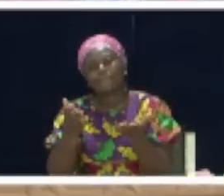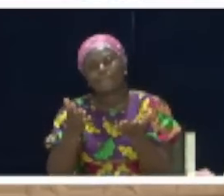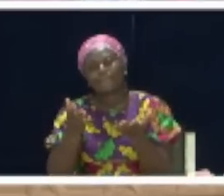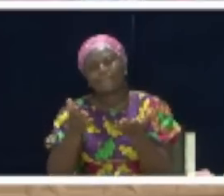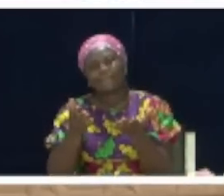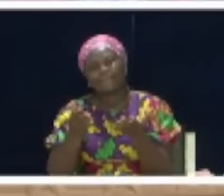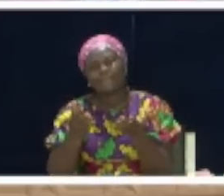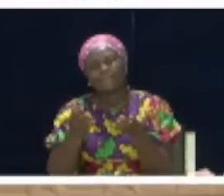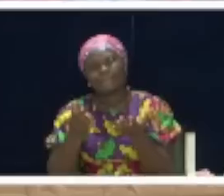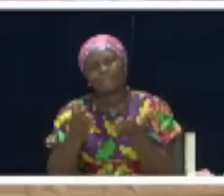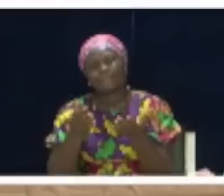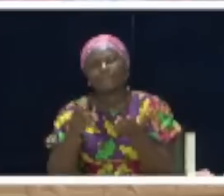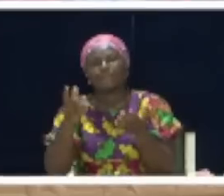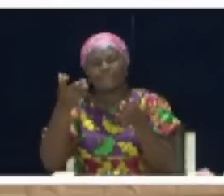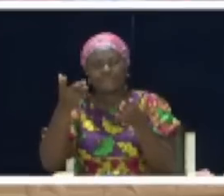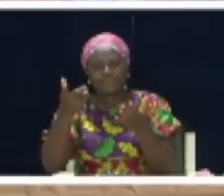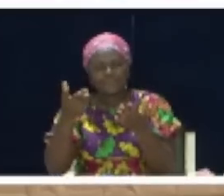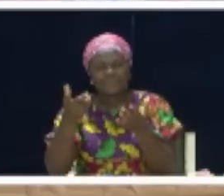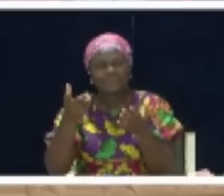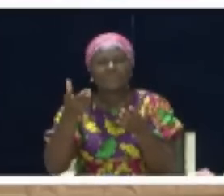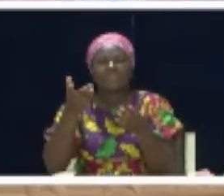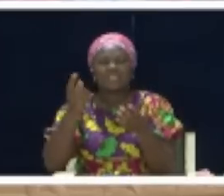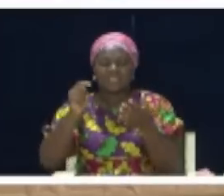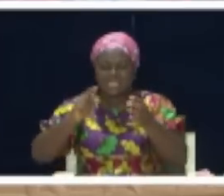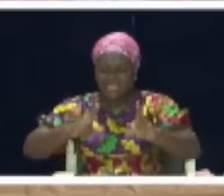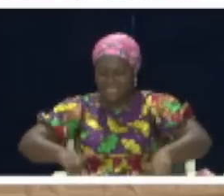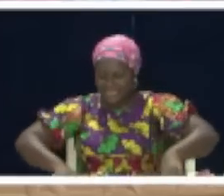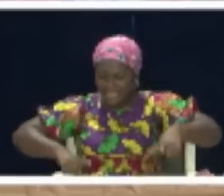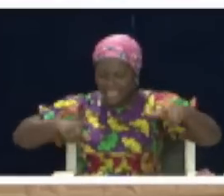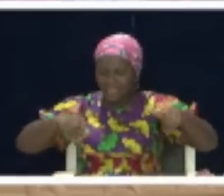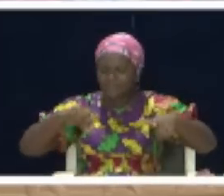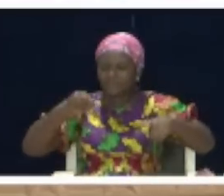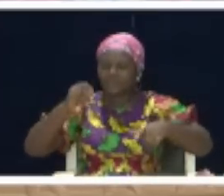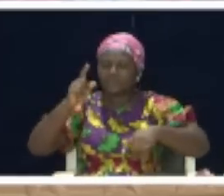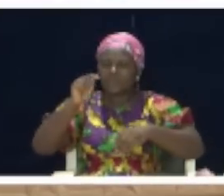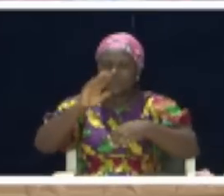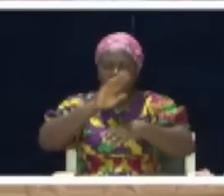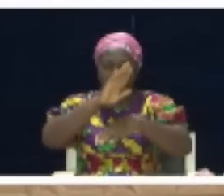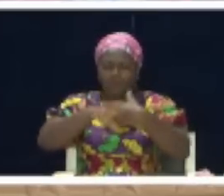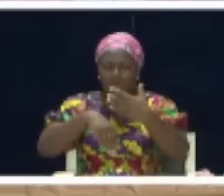the life of the Almighty God Himself